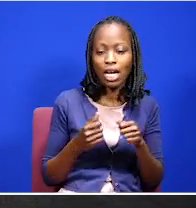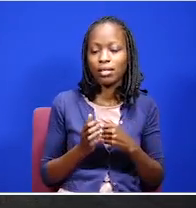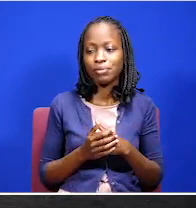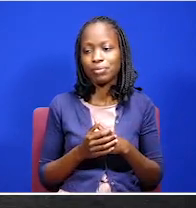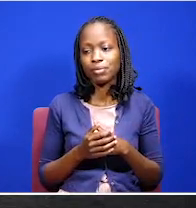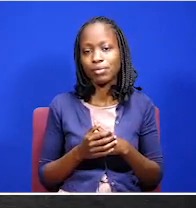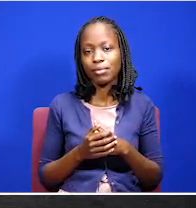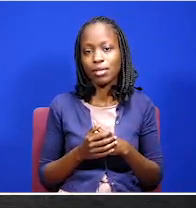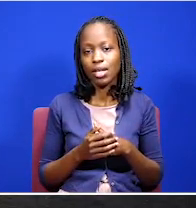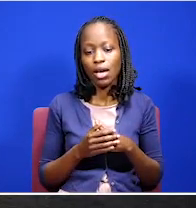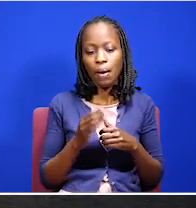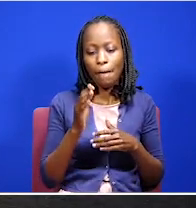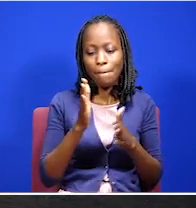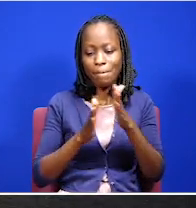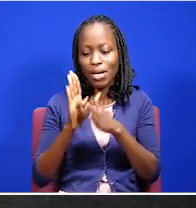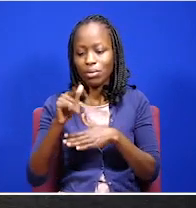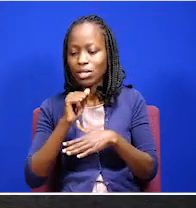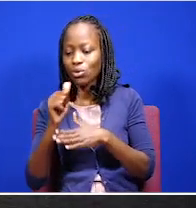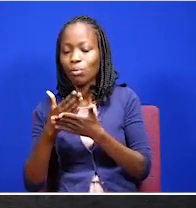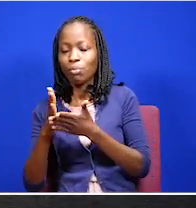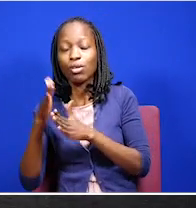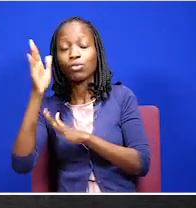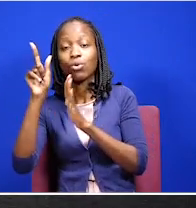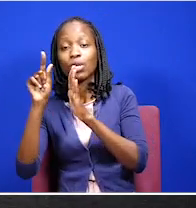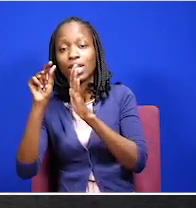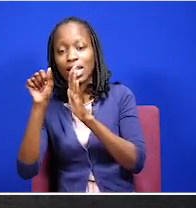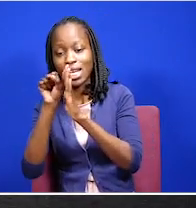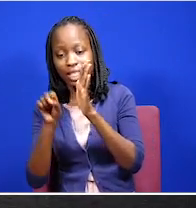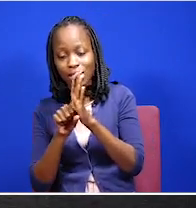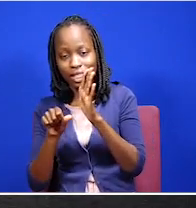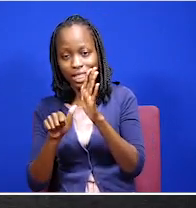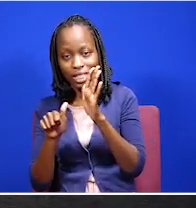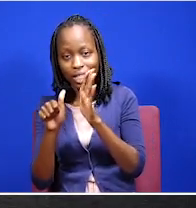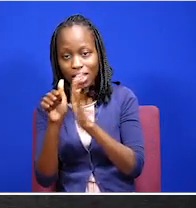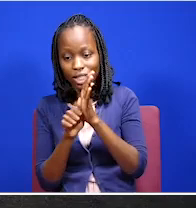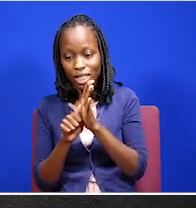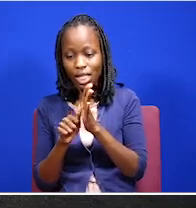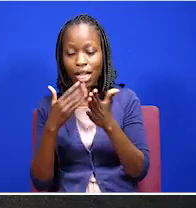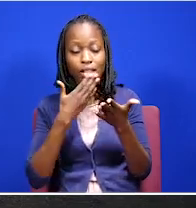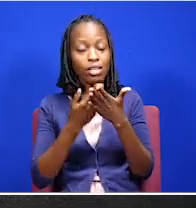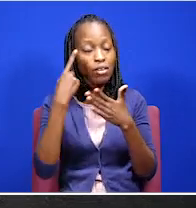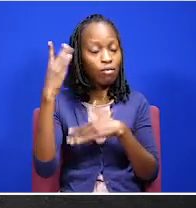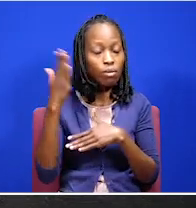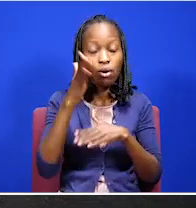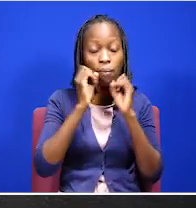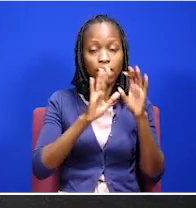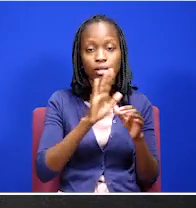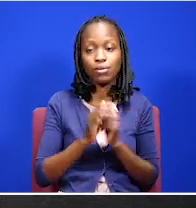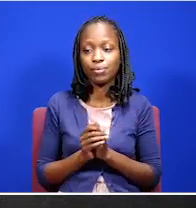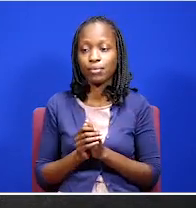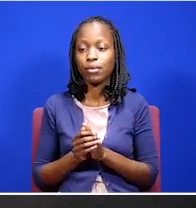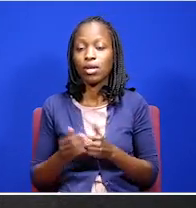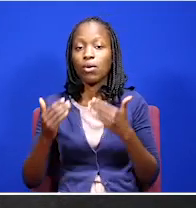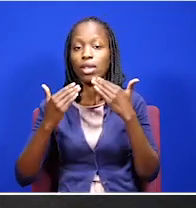God's agenda. No. We should trust the Lord in our prayers. Thank you. Thank you for your prayers thank as well. Thank you so much. God bless Amen. You so much. Amen. Amen. We do